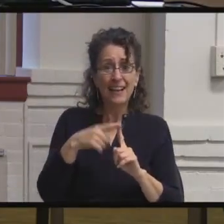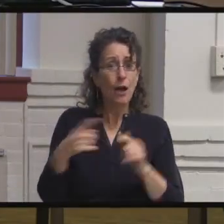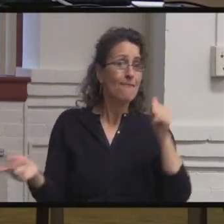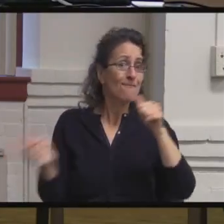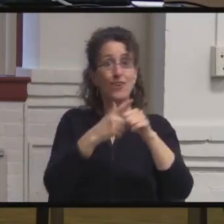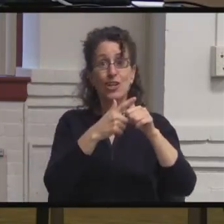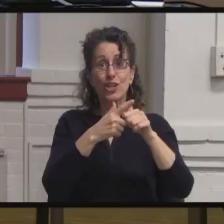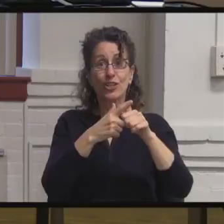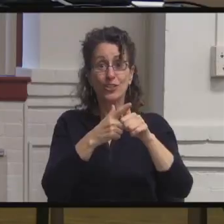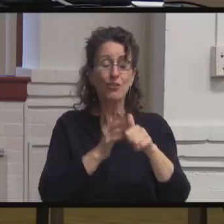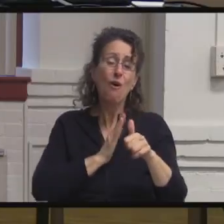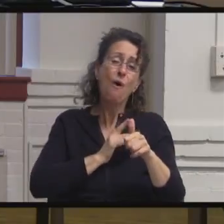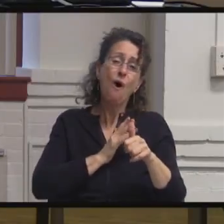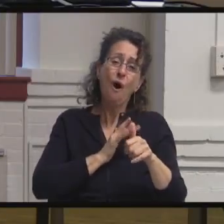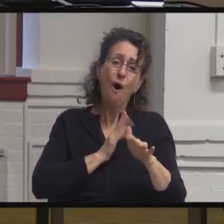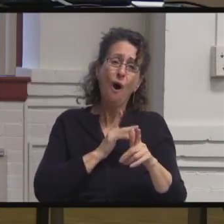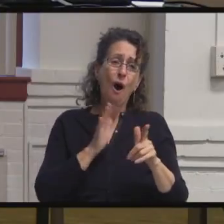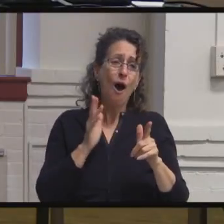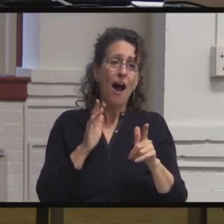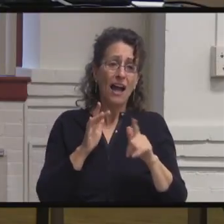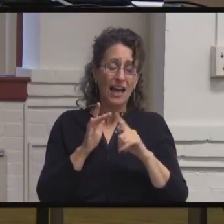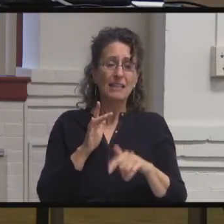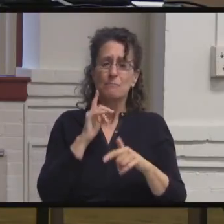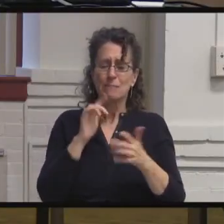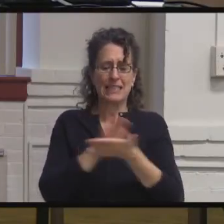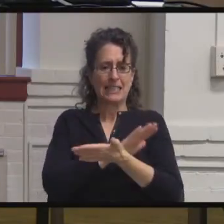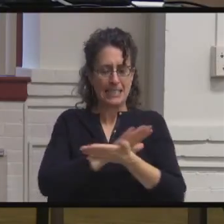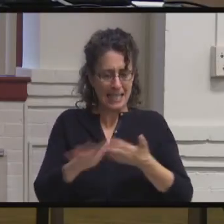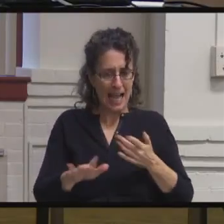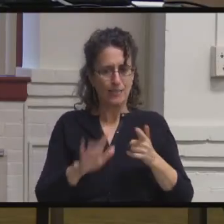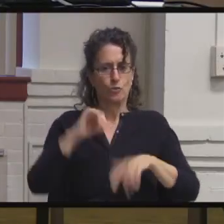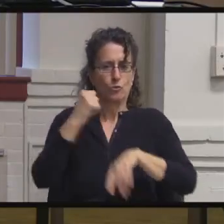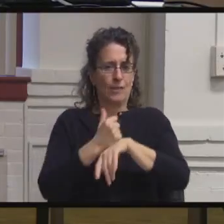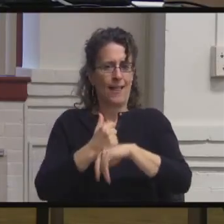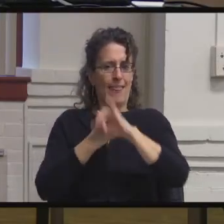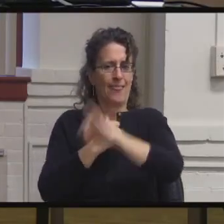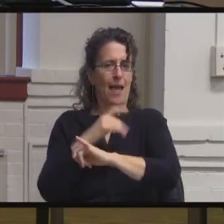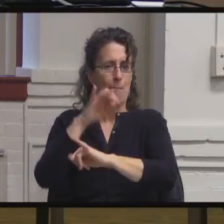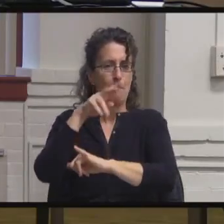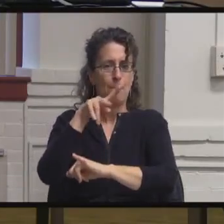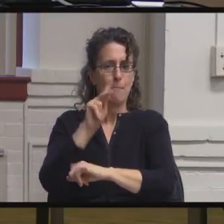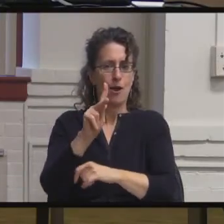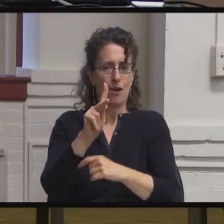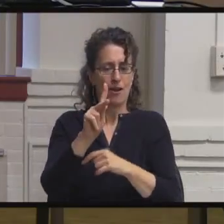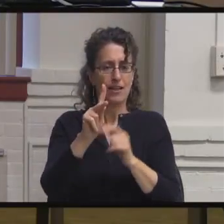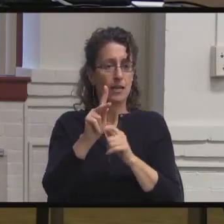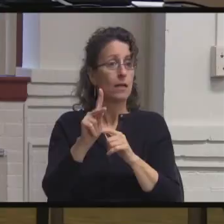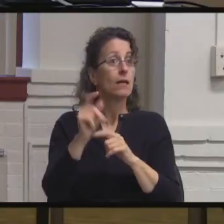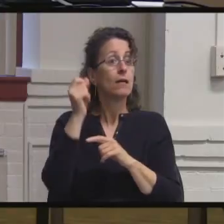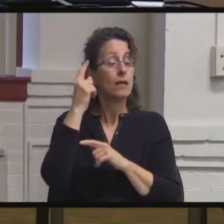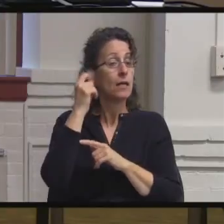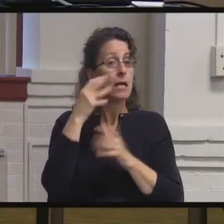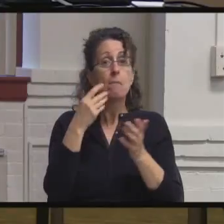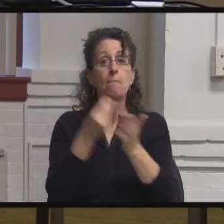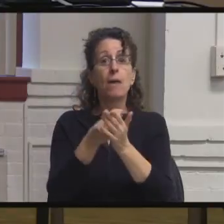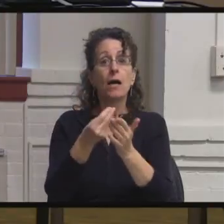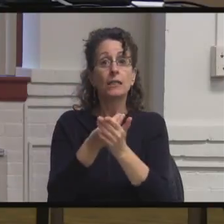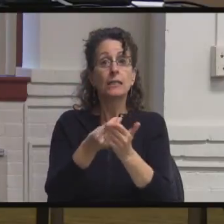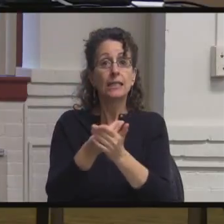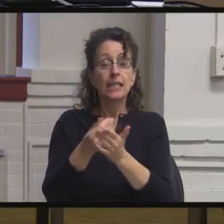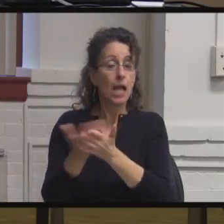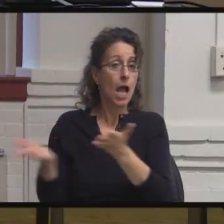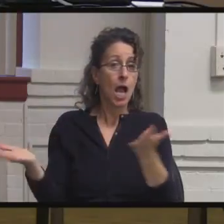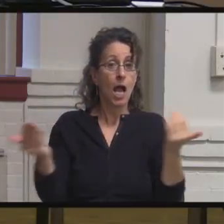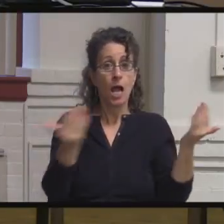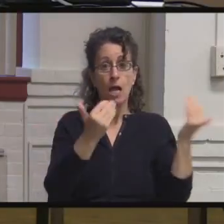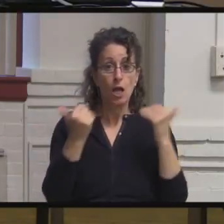nice addition down at West River Park. And this money is not budgeted money. It's money that we've raised through the